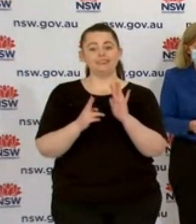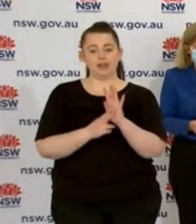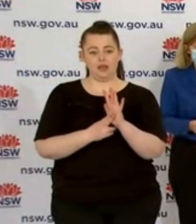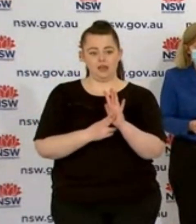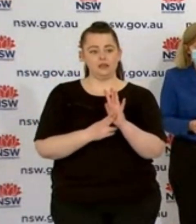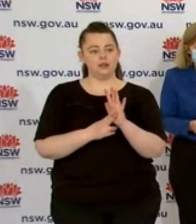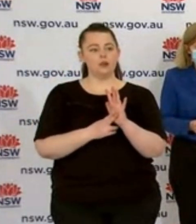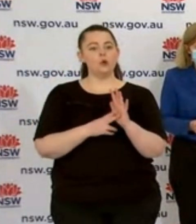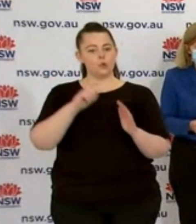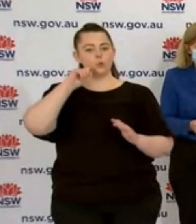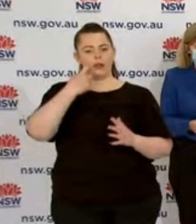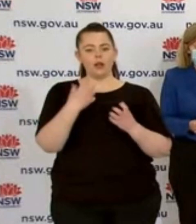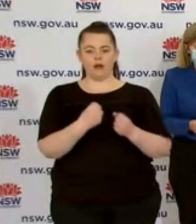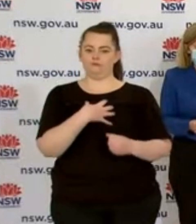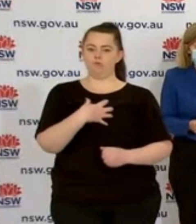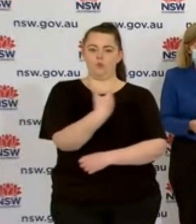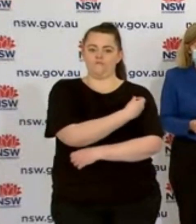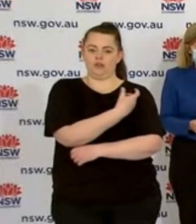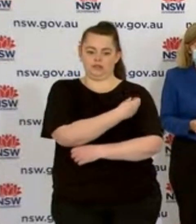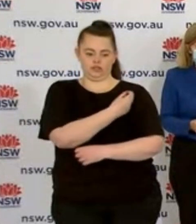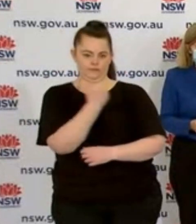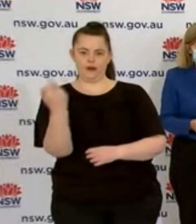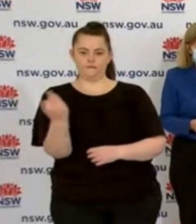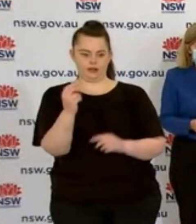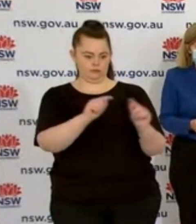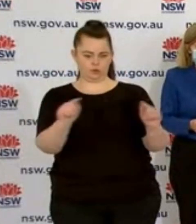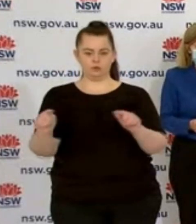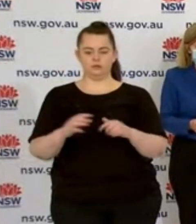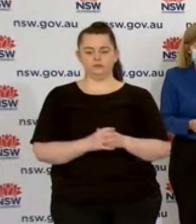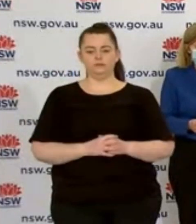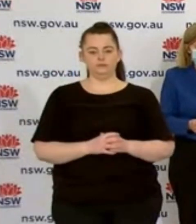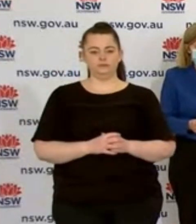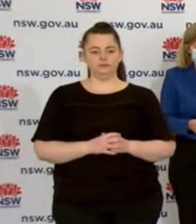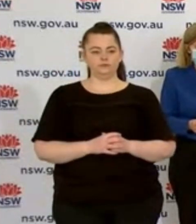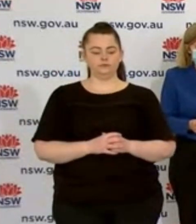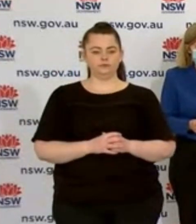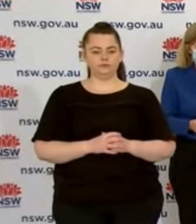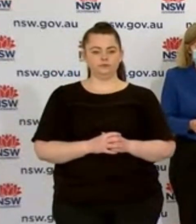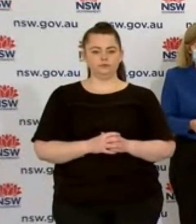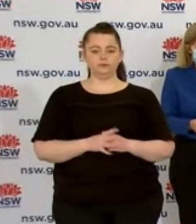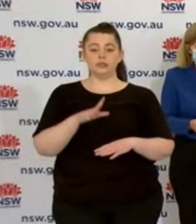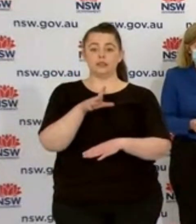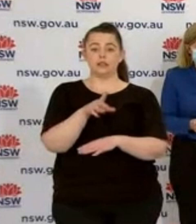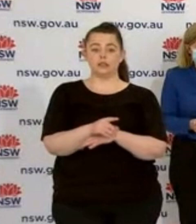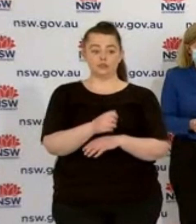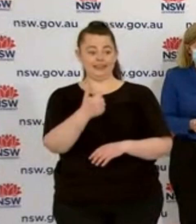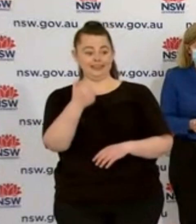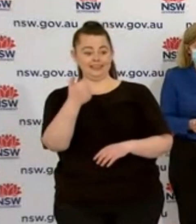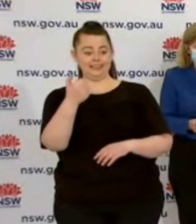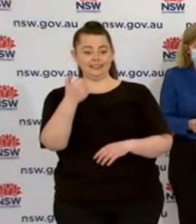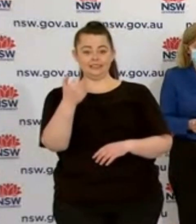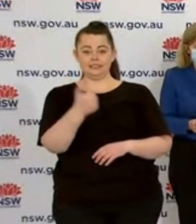of vaccinations. And I'm pretty convinced that the week of the 16th and the 23rd of August will have the highest